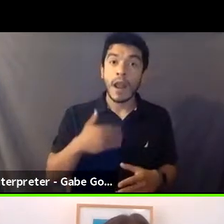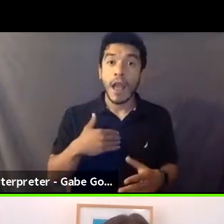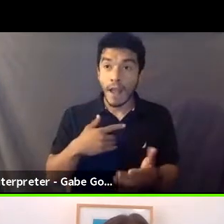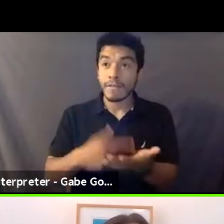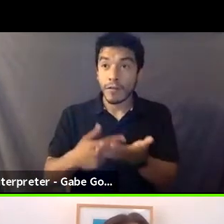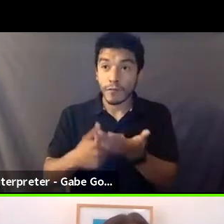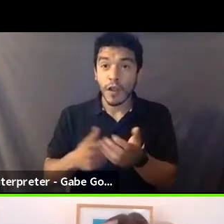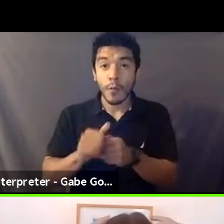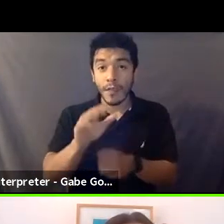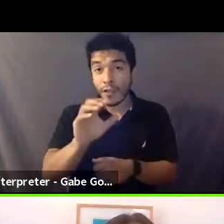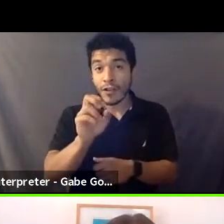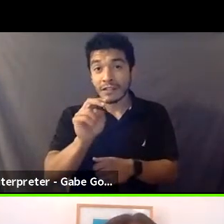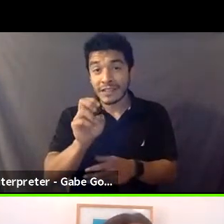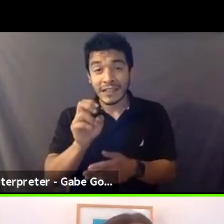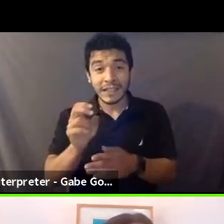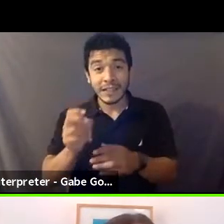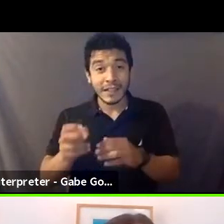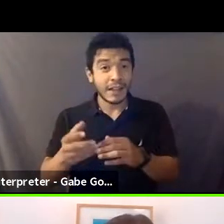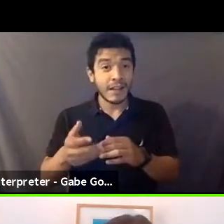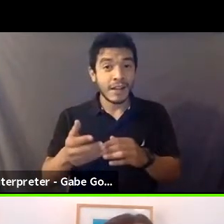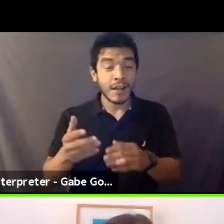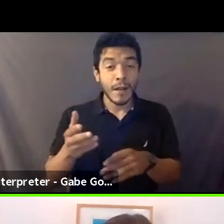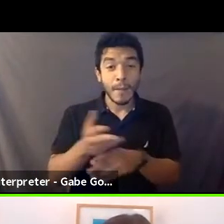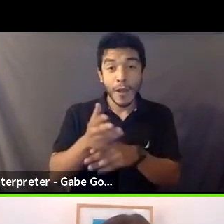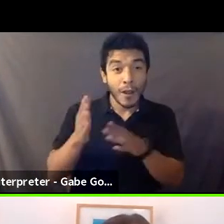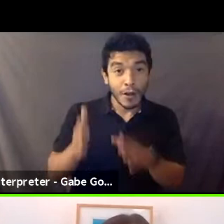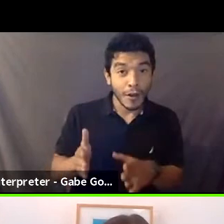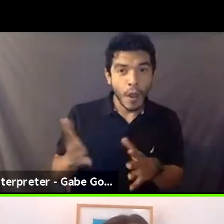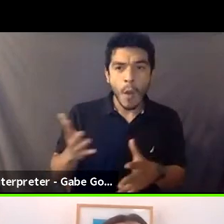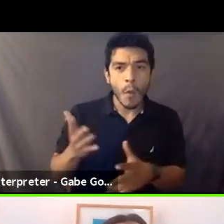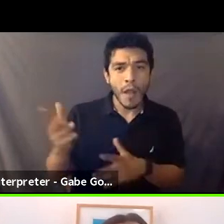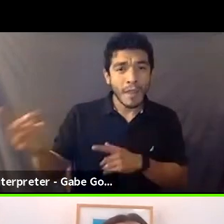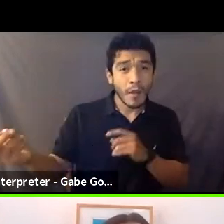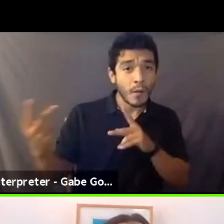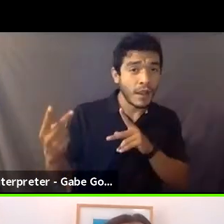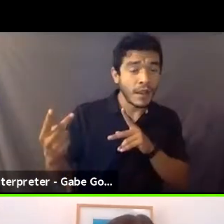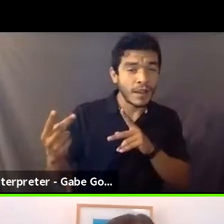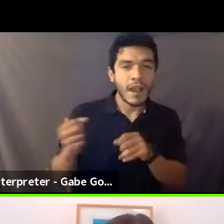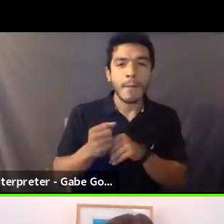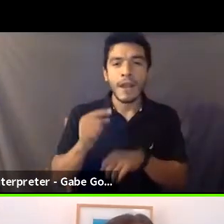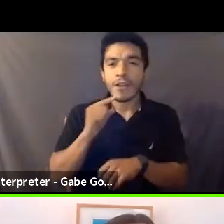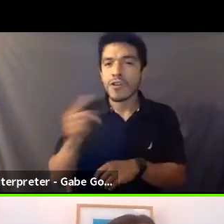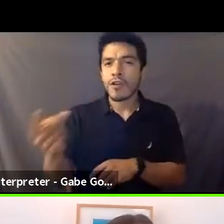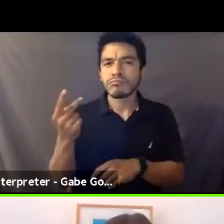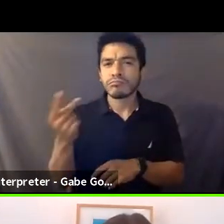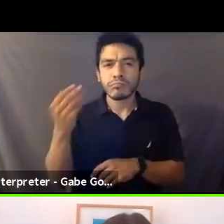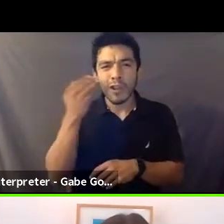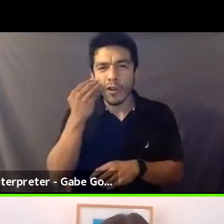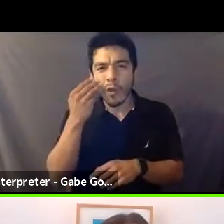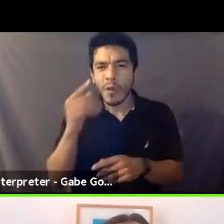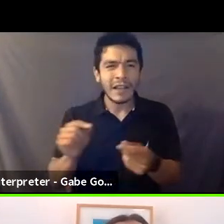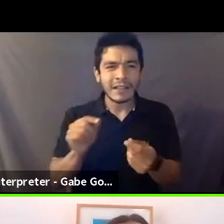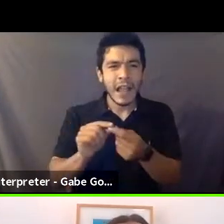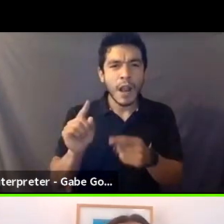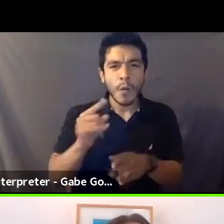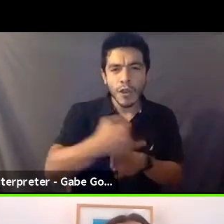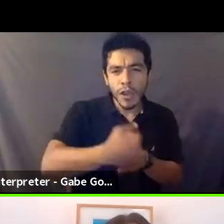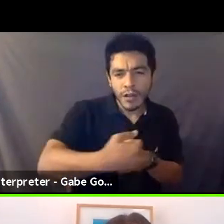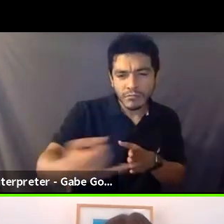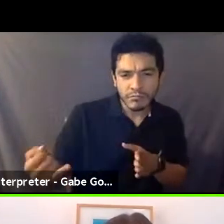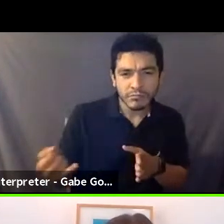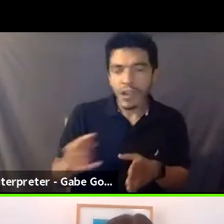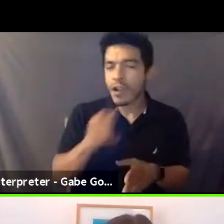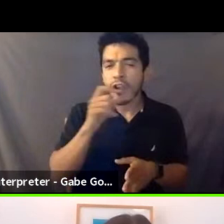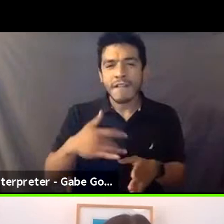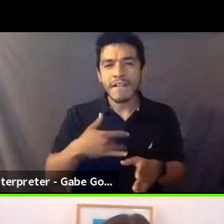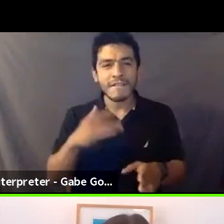with your scene partner about what is it that they're okay with so that you know exactly where those boundaries are. And you don't have to feel